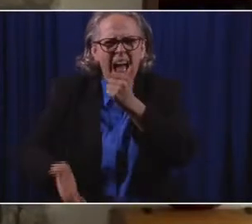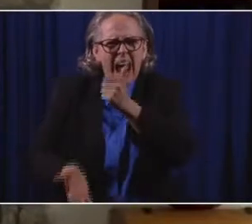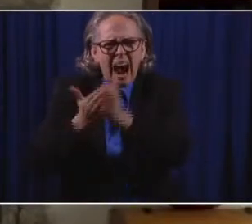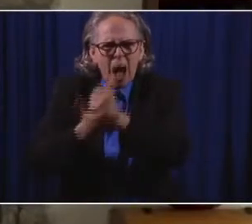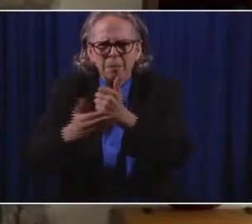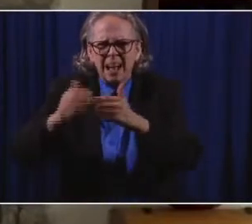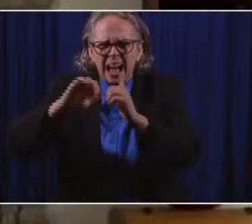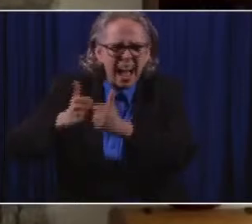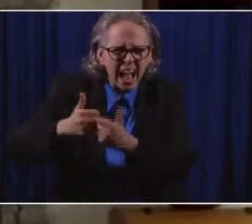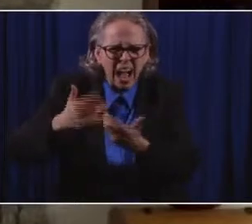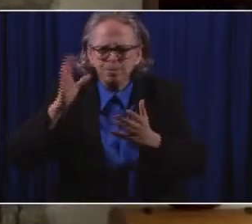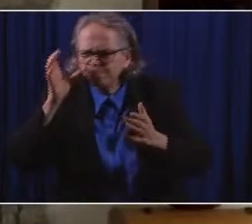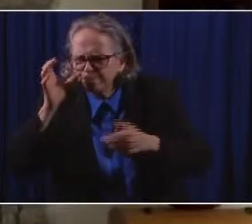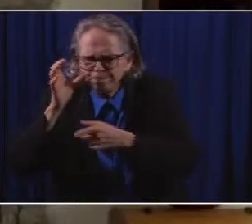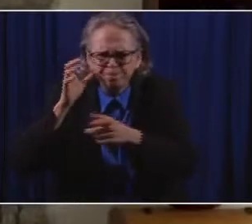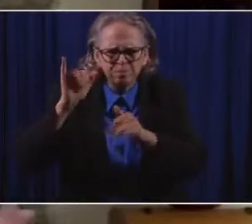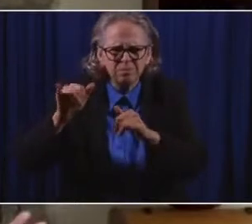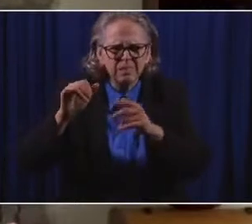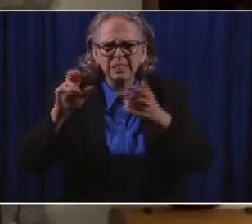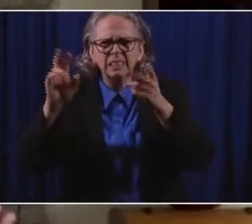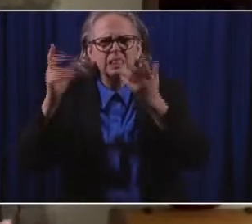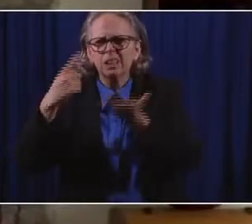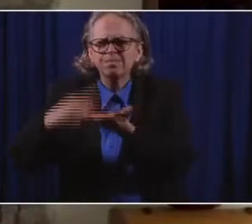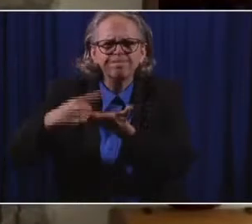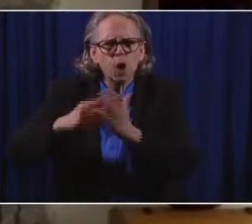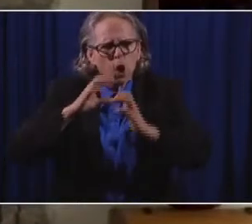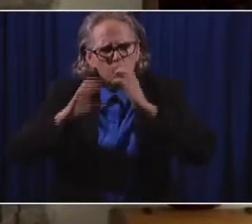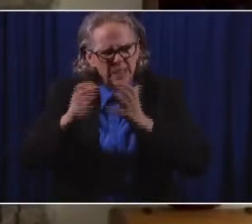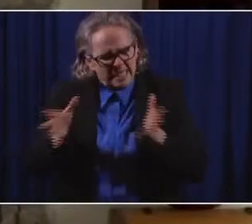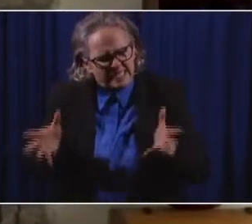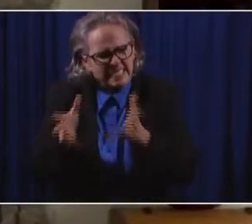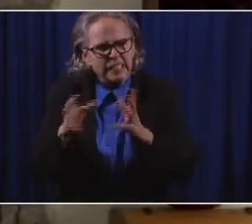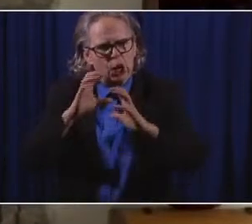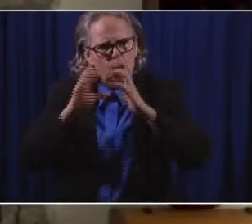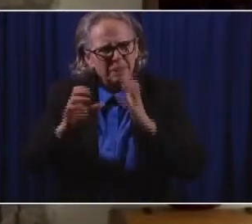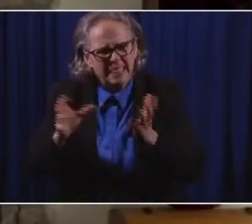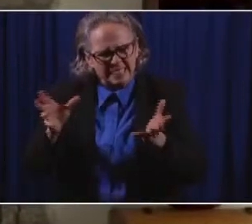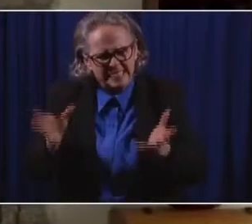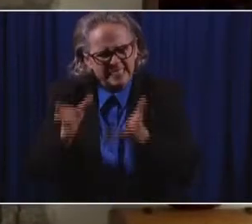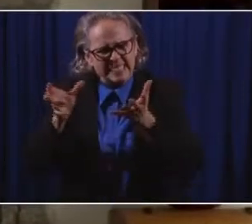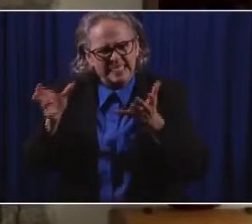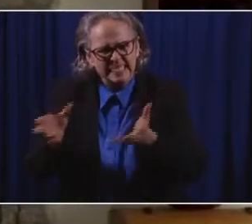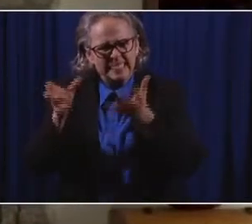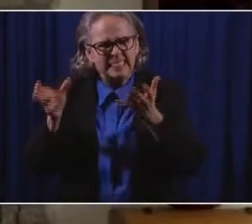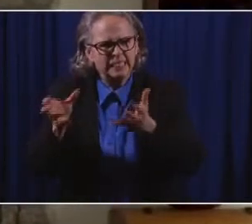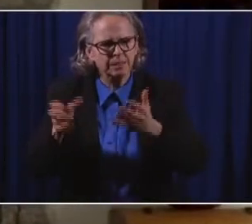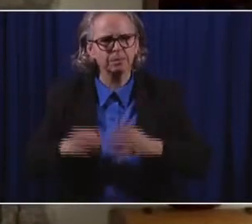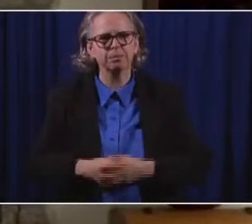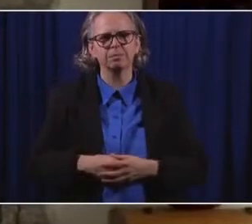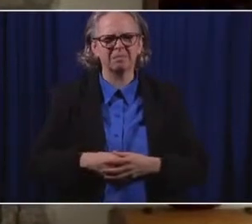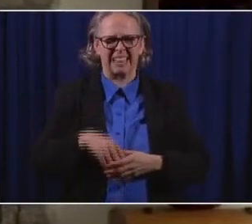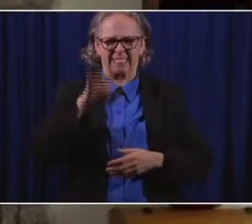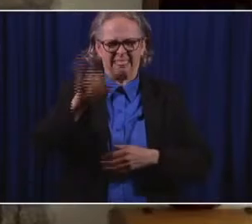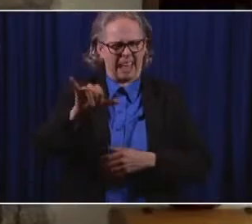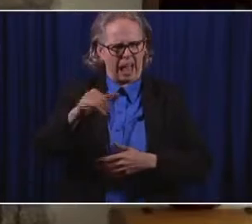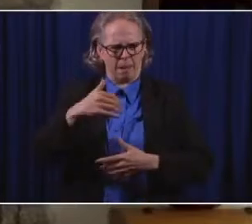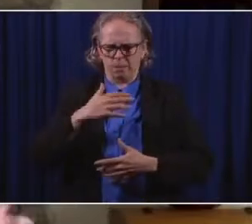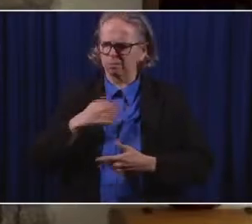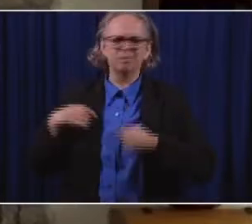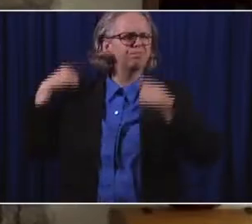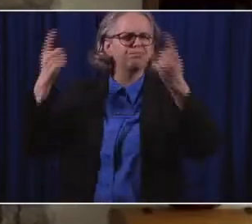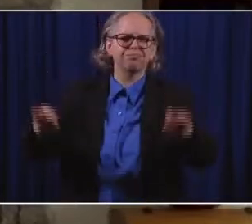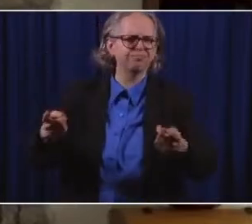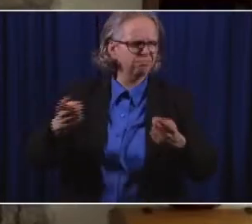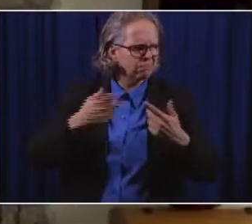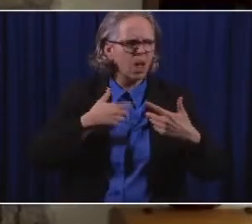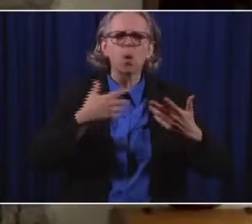people, communication is good. We've had a lot of communication during this, but we're going to make this more formal. And so